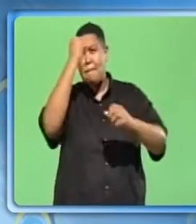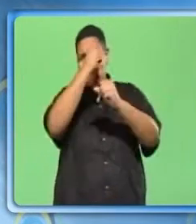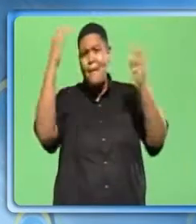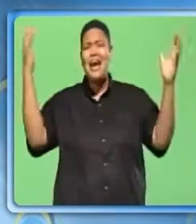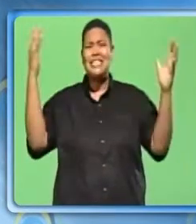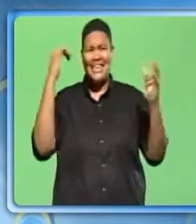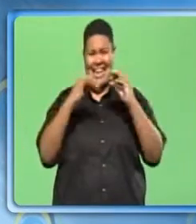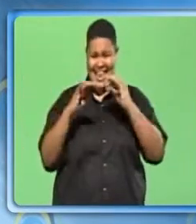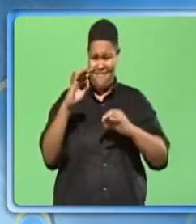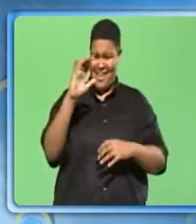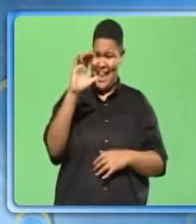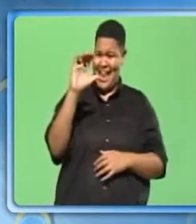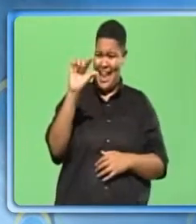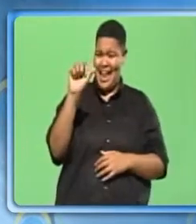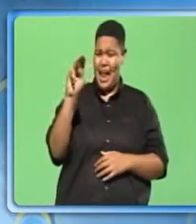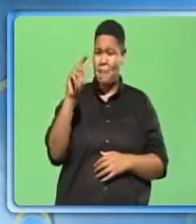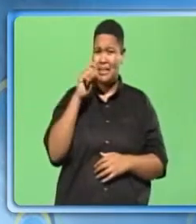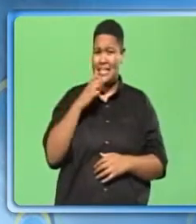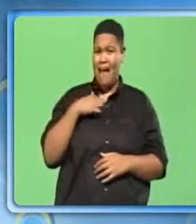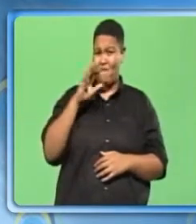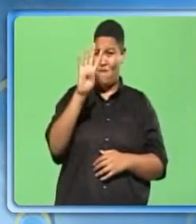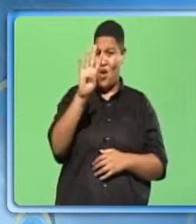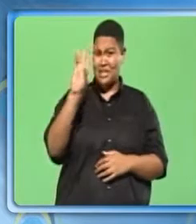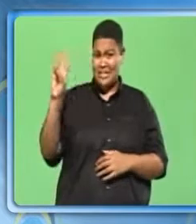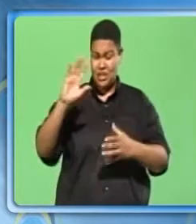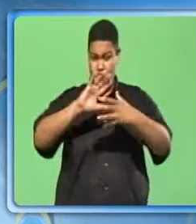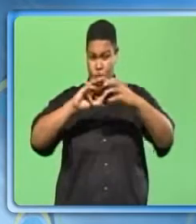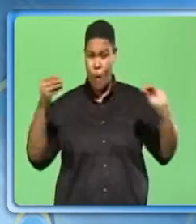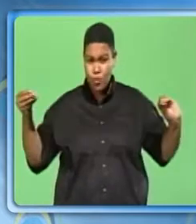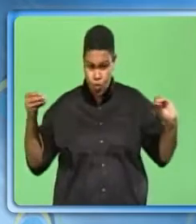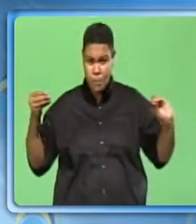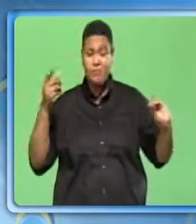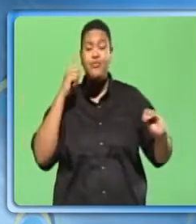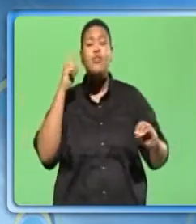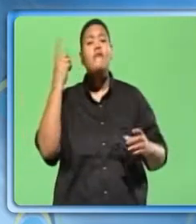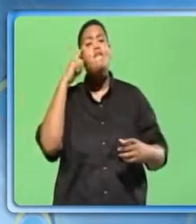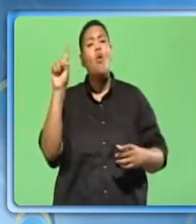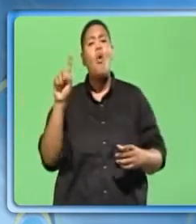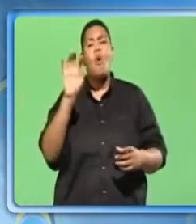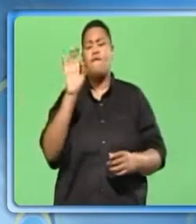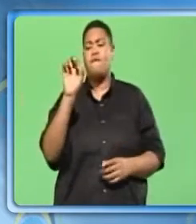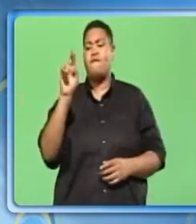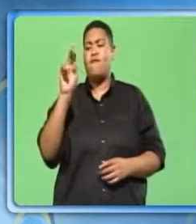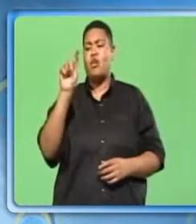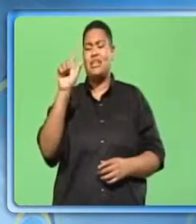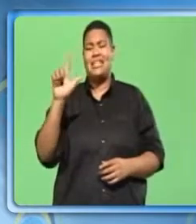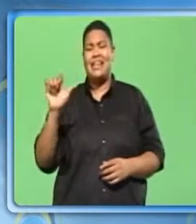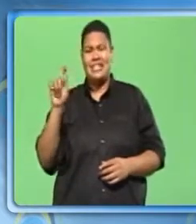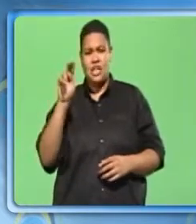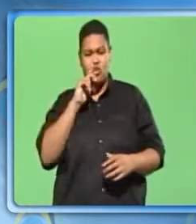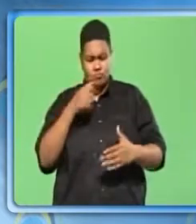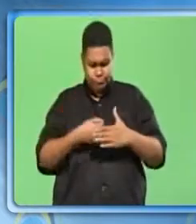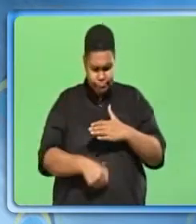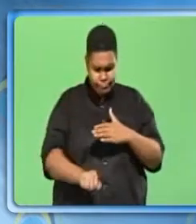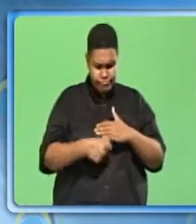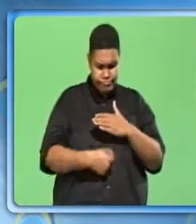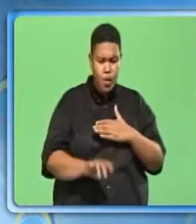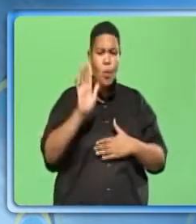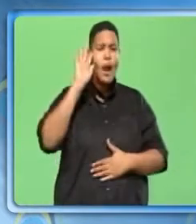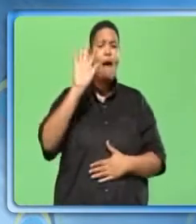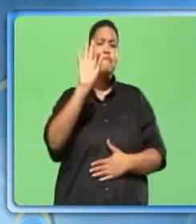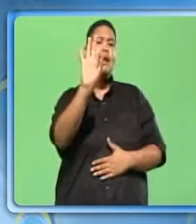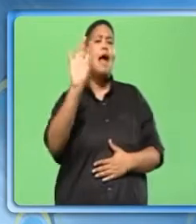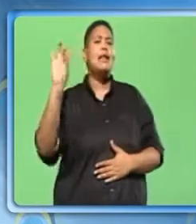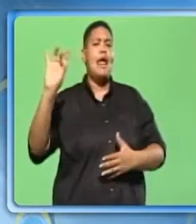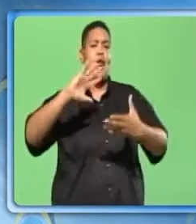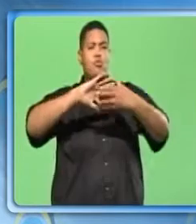contained 46 chromosomes? As a result of fertilization, the resulting offspring would have 98